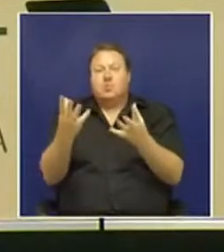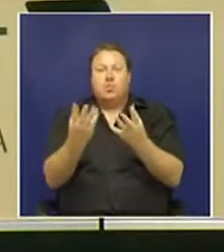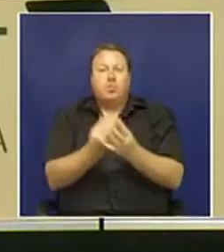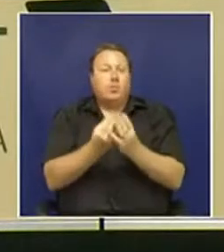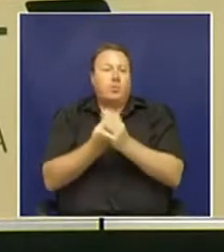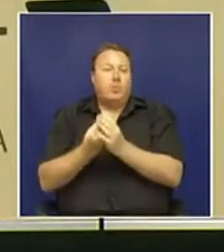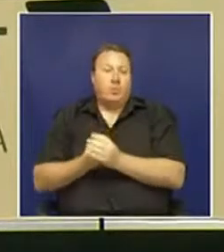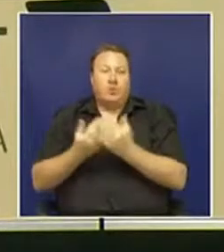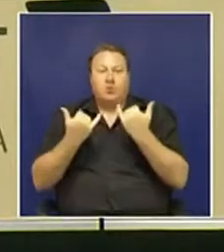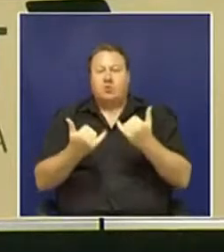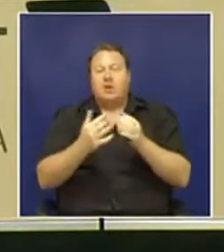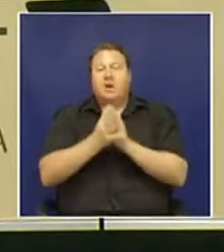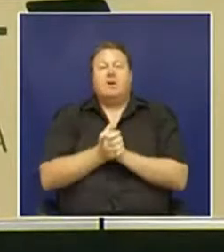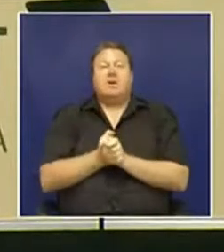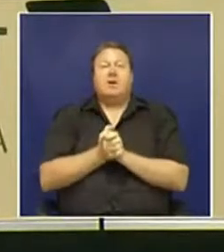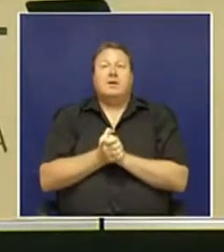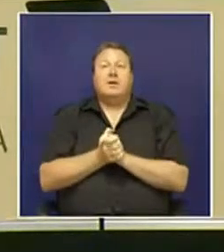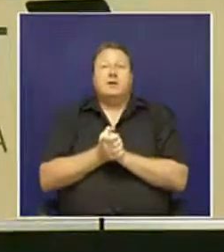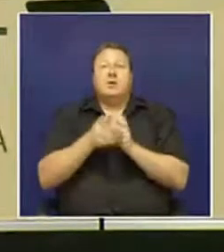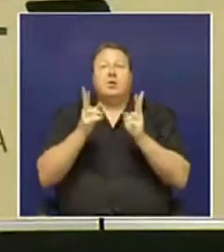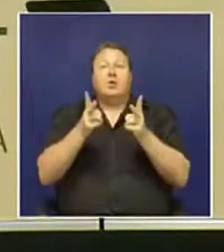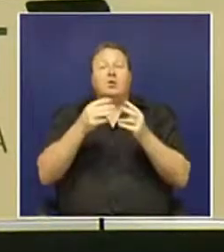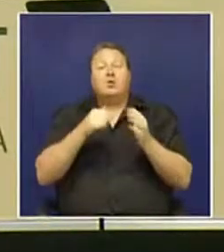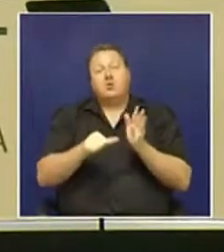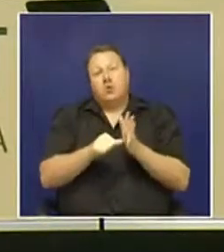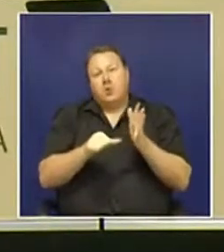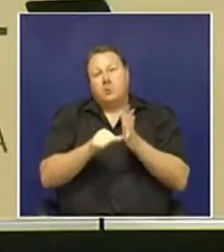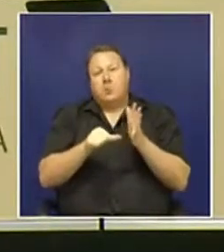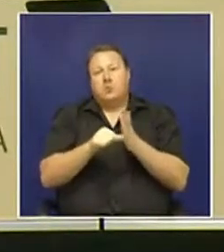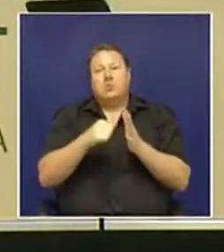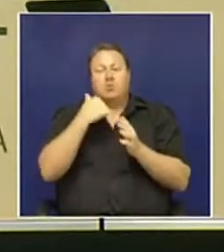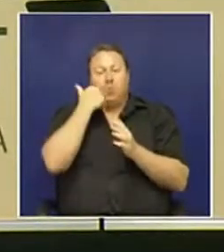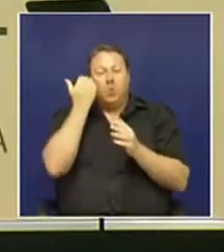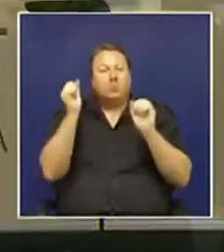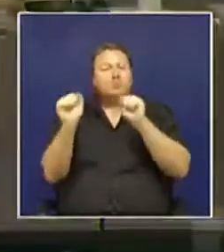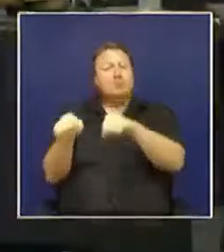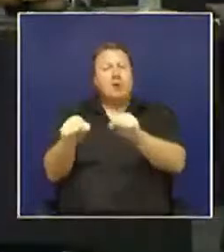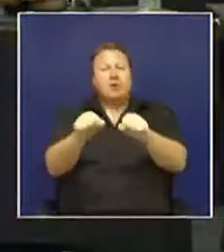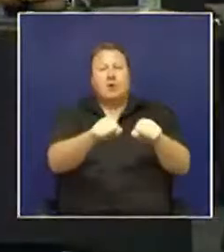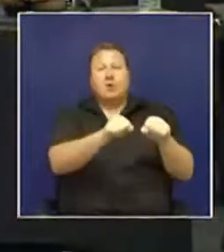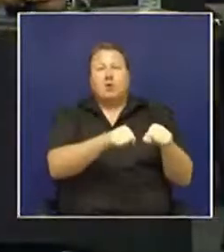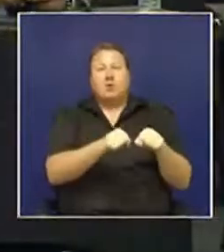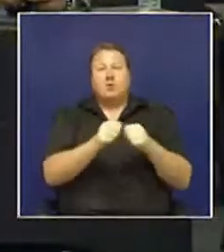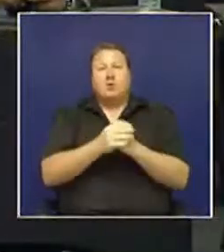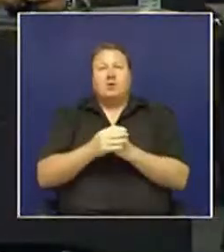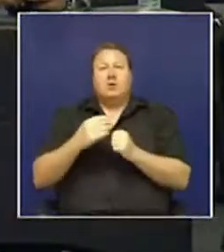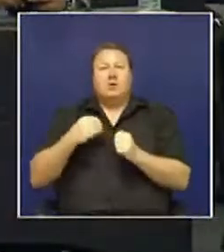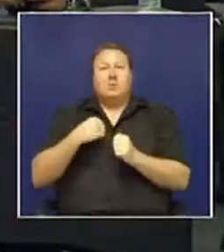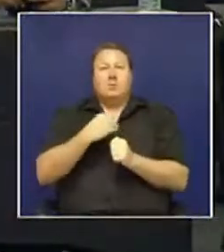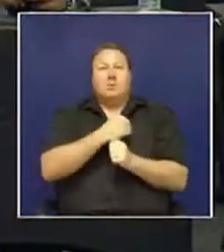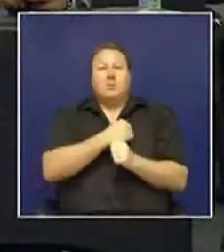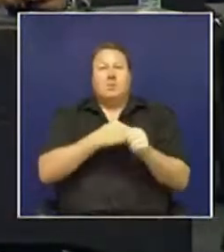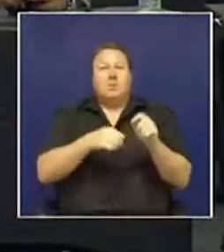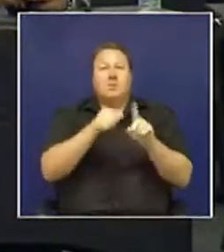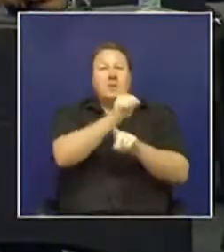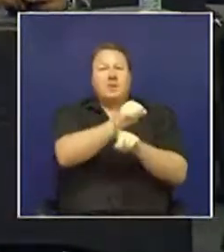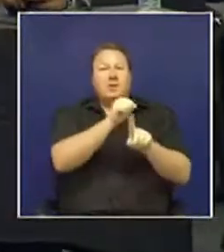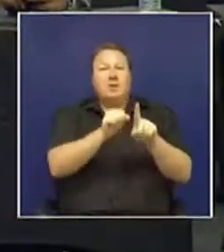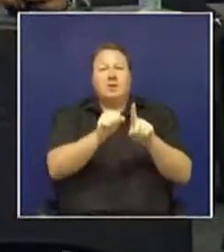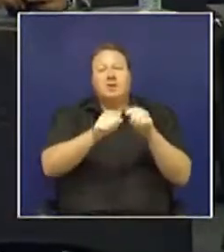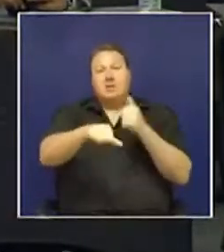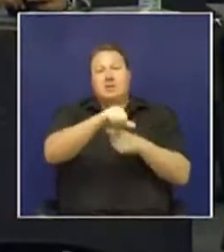most importantly, we also want to acknowledge members of civil society and their organization